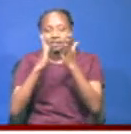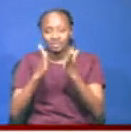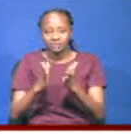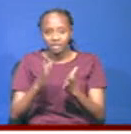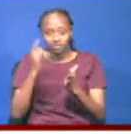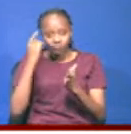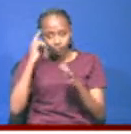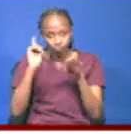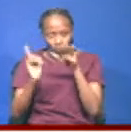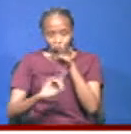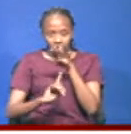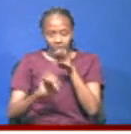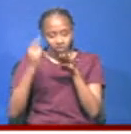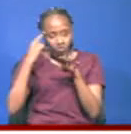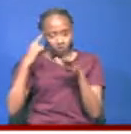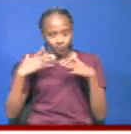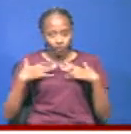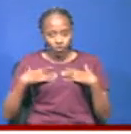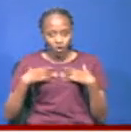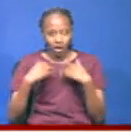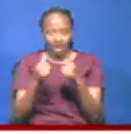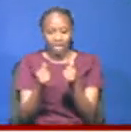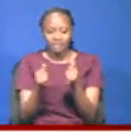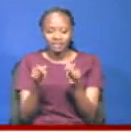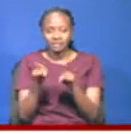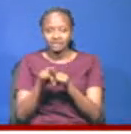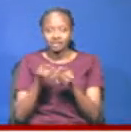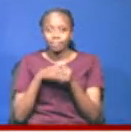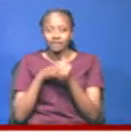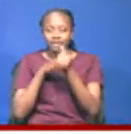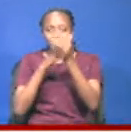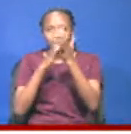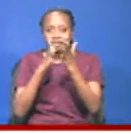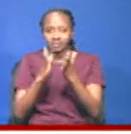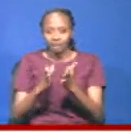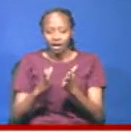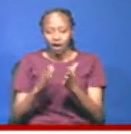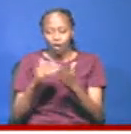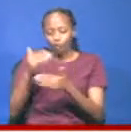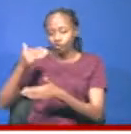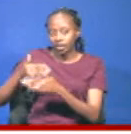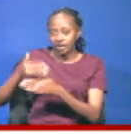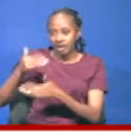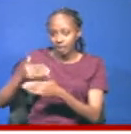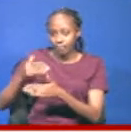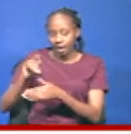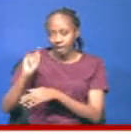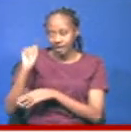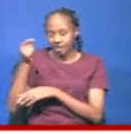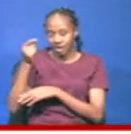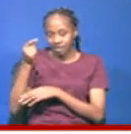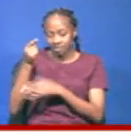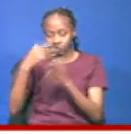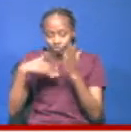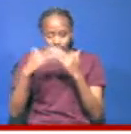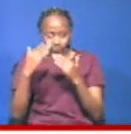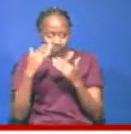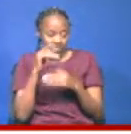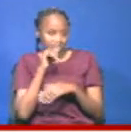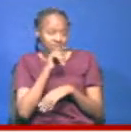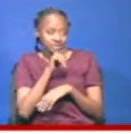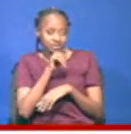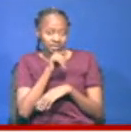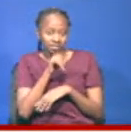Health, the leadership of our neighbor, the Kenyatta University Teaching and Referral Hospital, led by Dr.